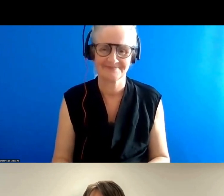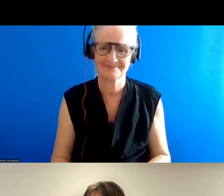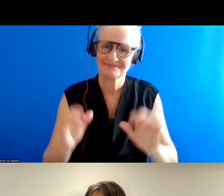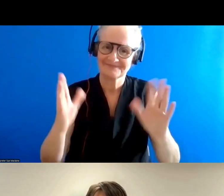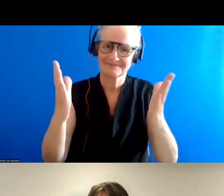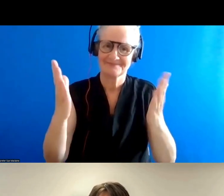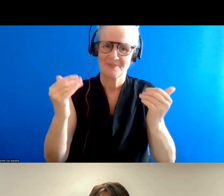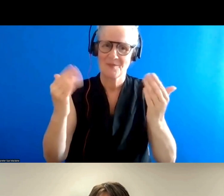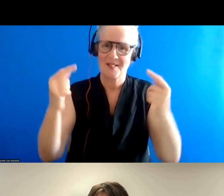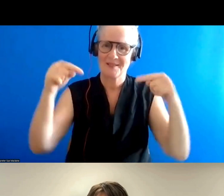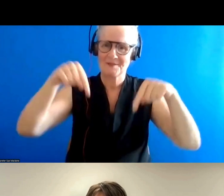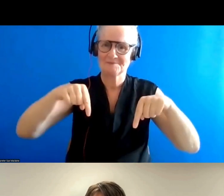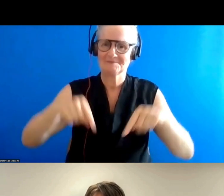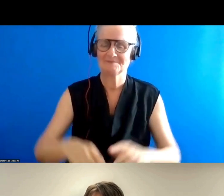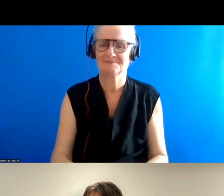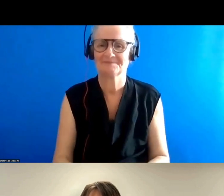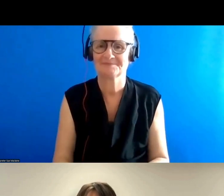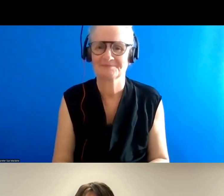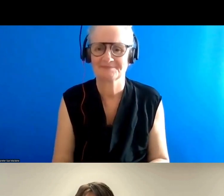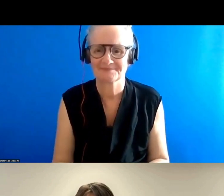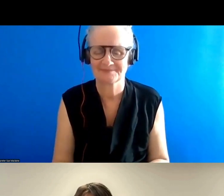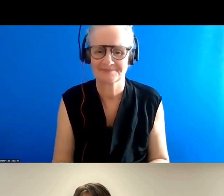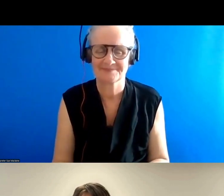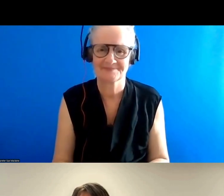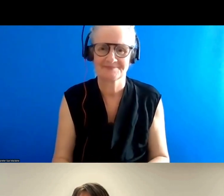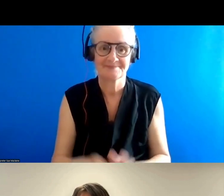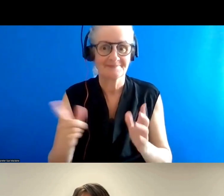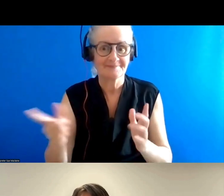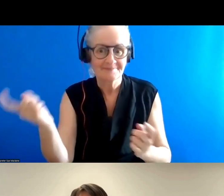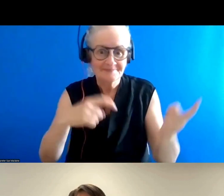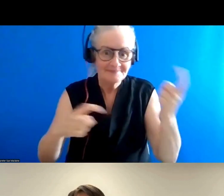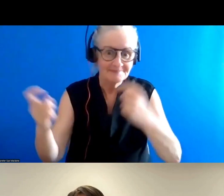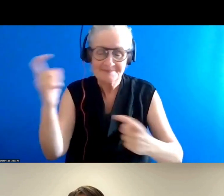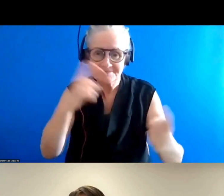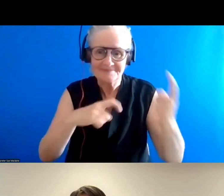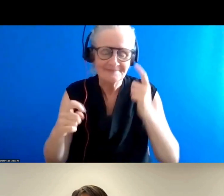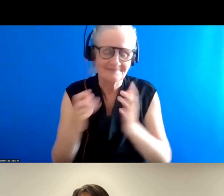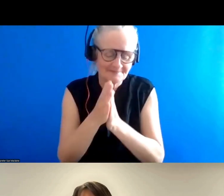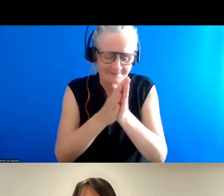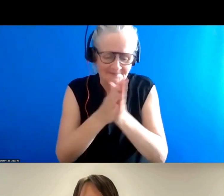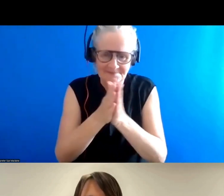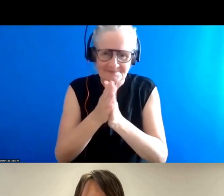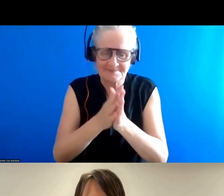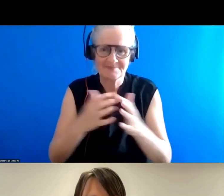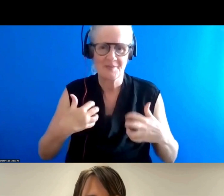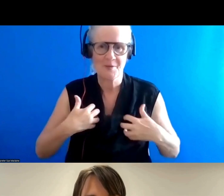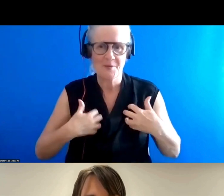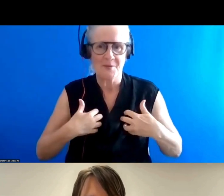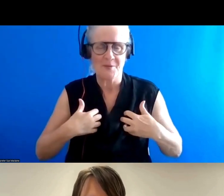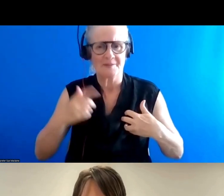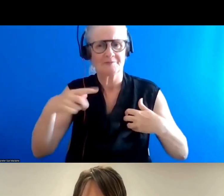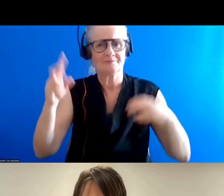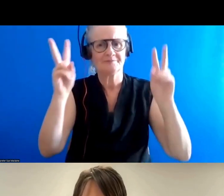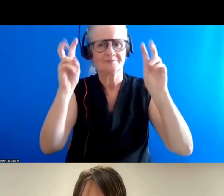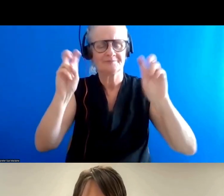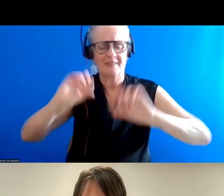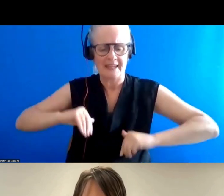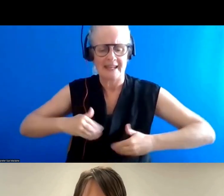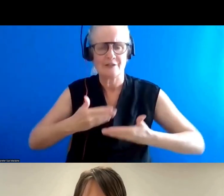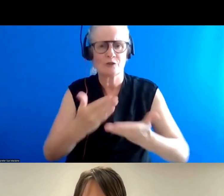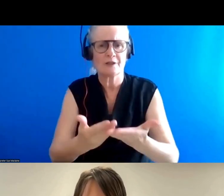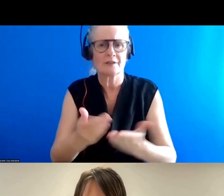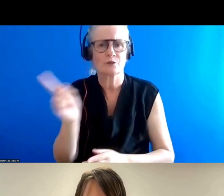Welcome. And we are thrilled that you could join us for today's session, which is Introduction into Devolution.